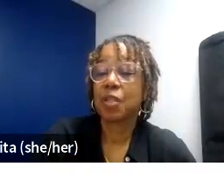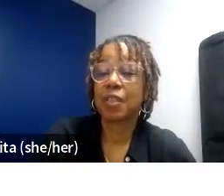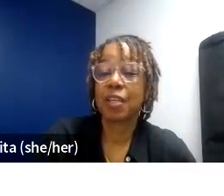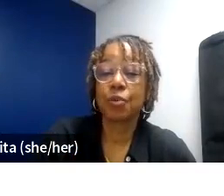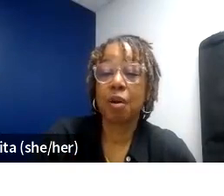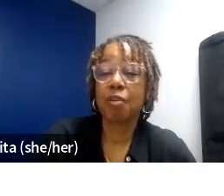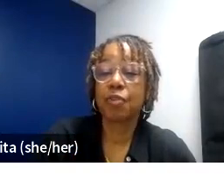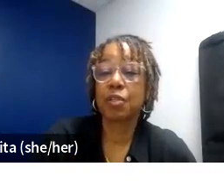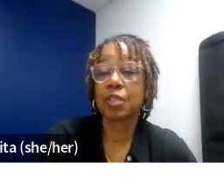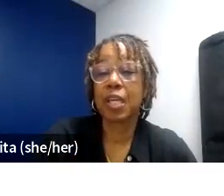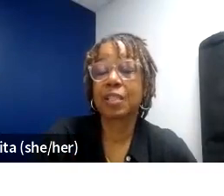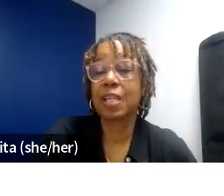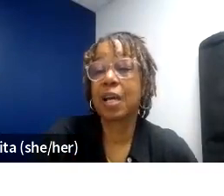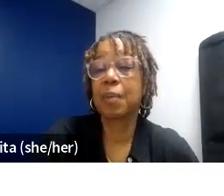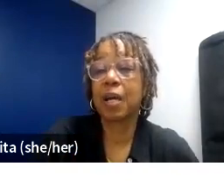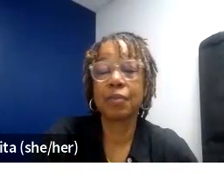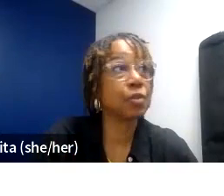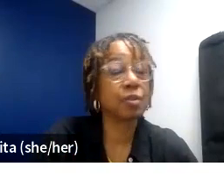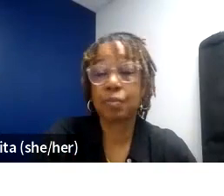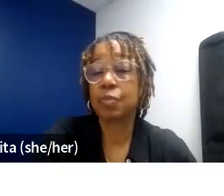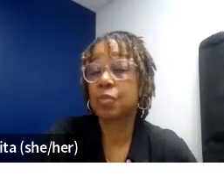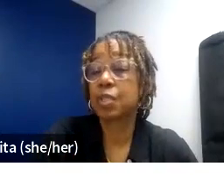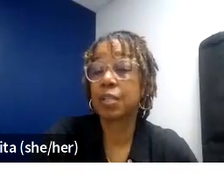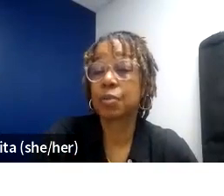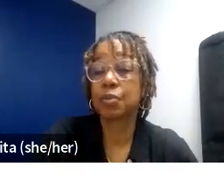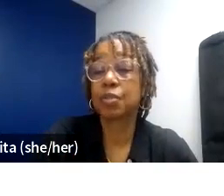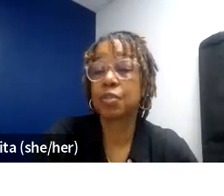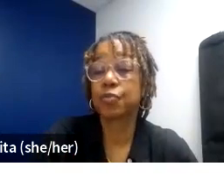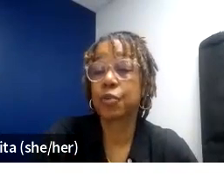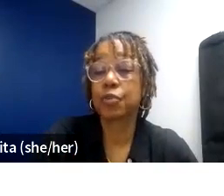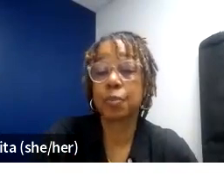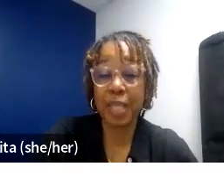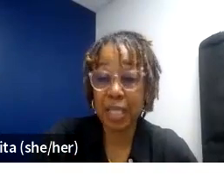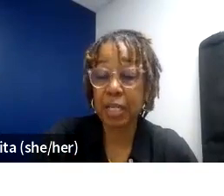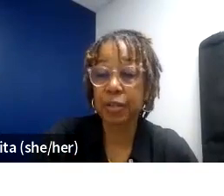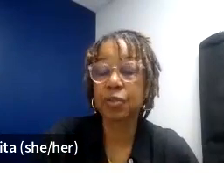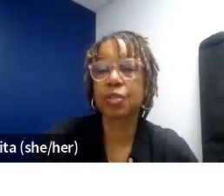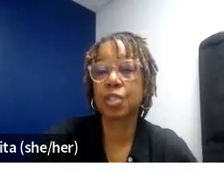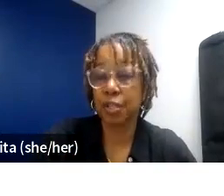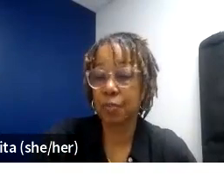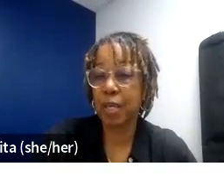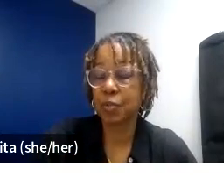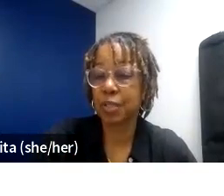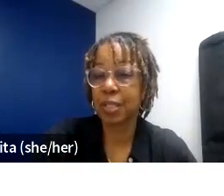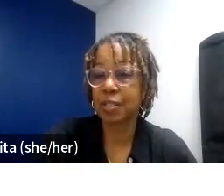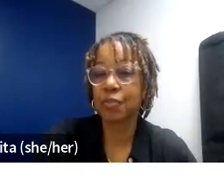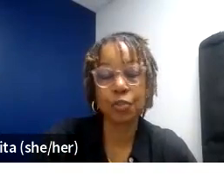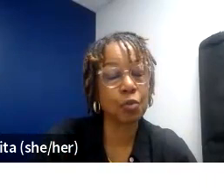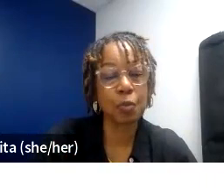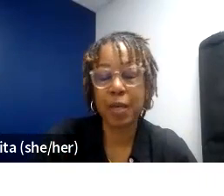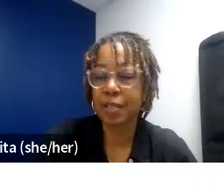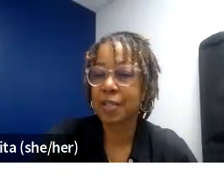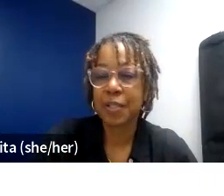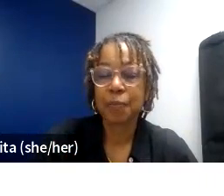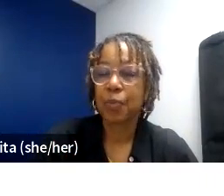I want to thank you all for taking time out of your schedules to be here, to share space with us,